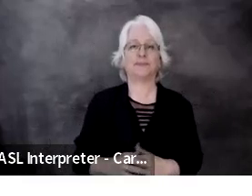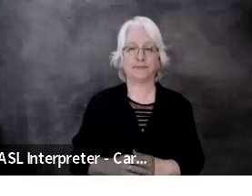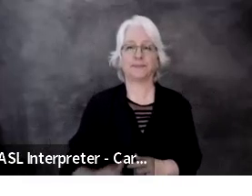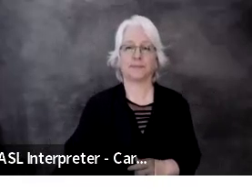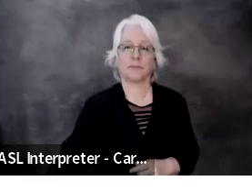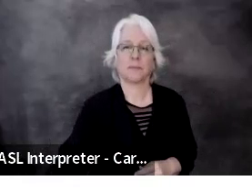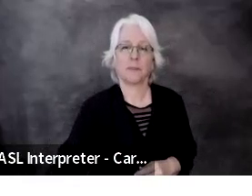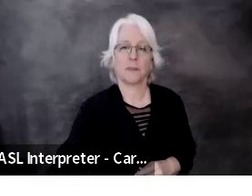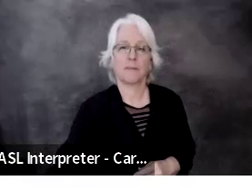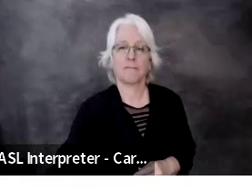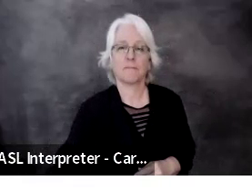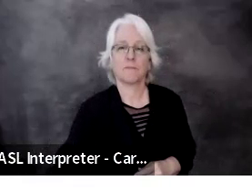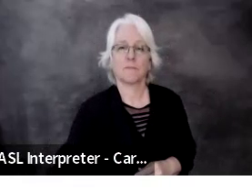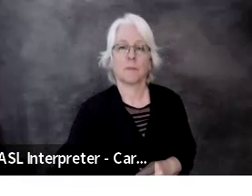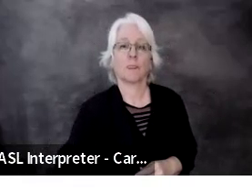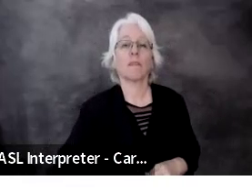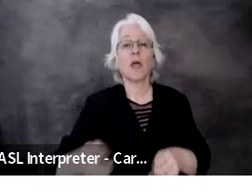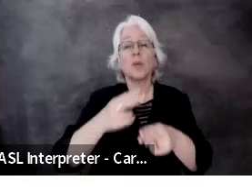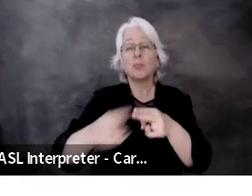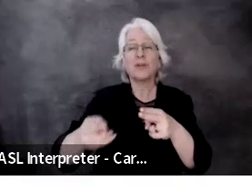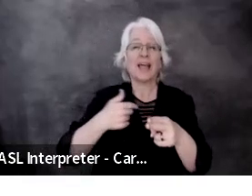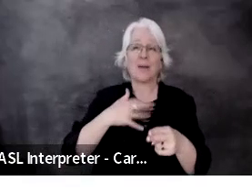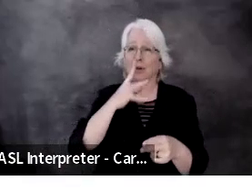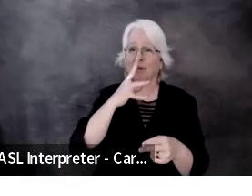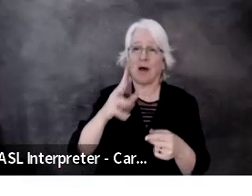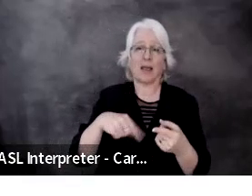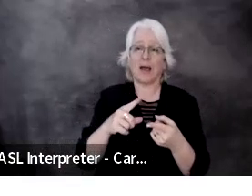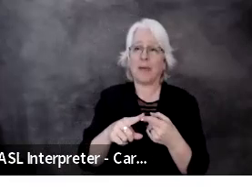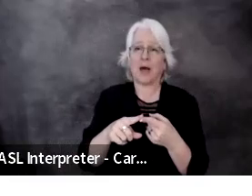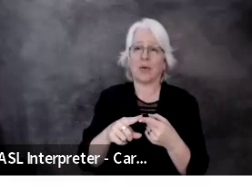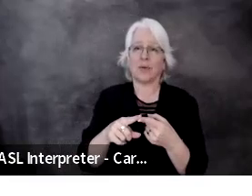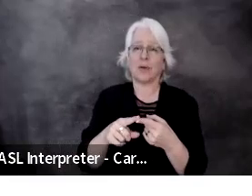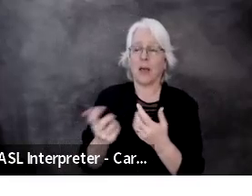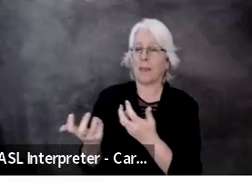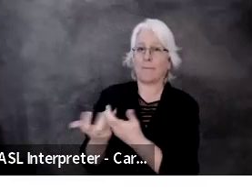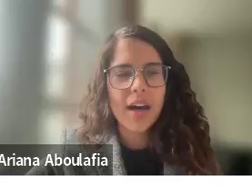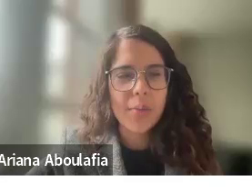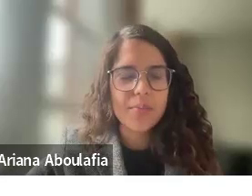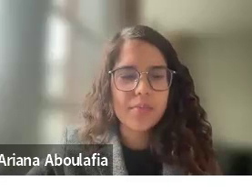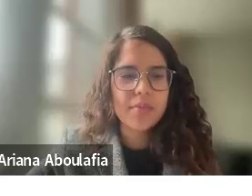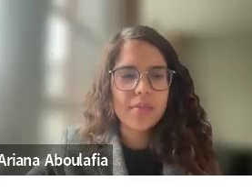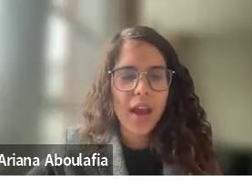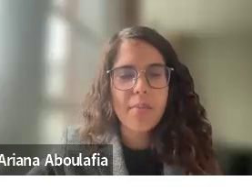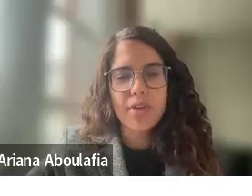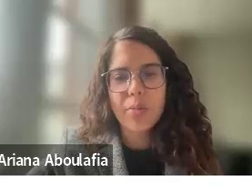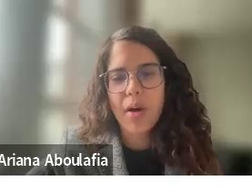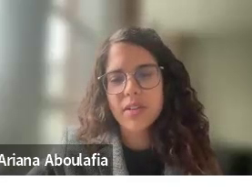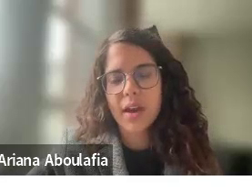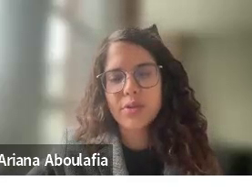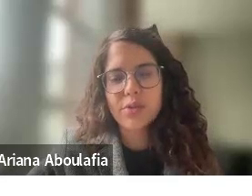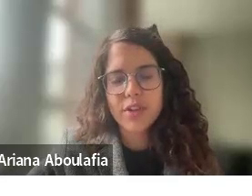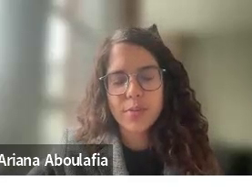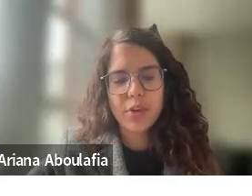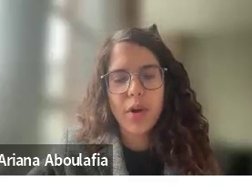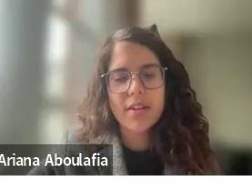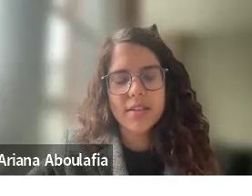So I'm going to be speaking very briefly today just about our partnership a little bit. I am the Policy